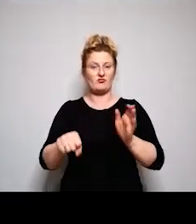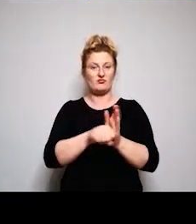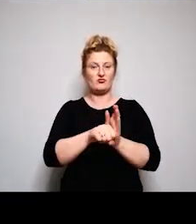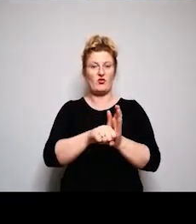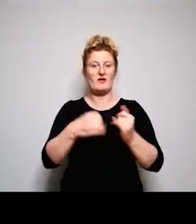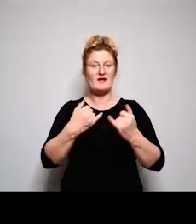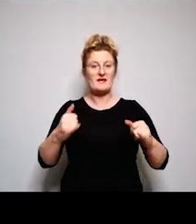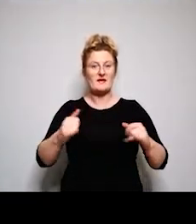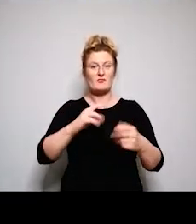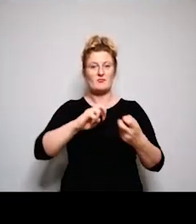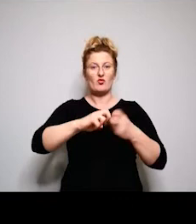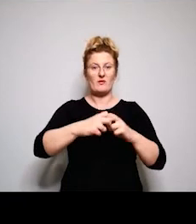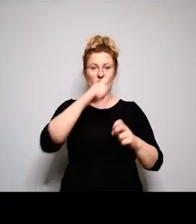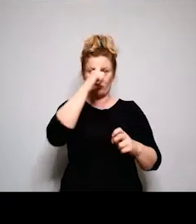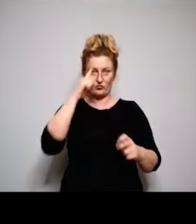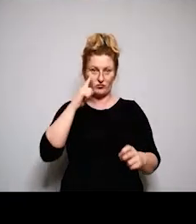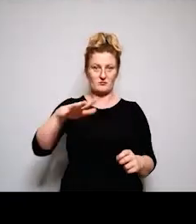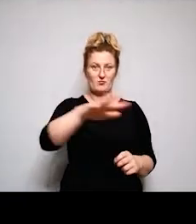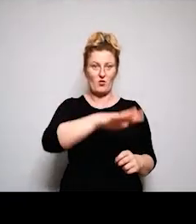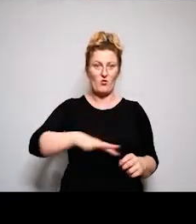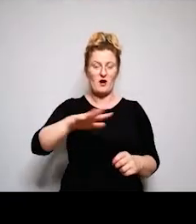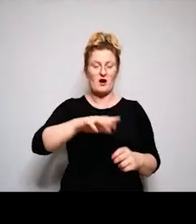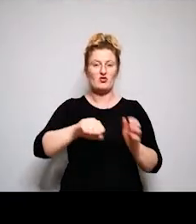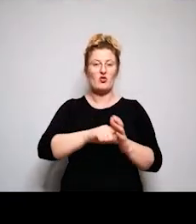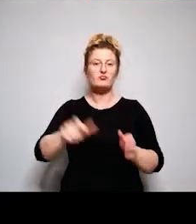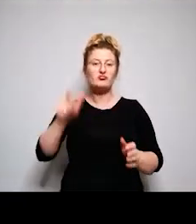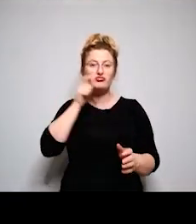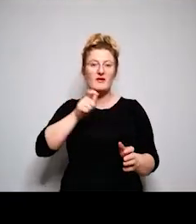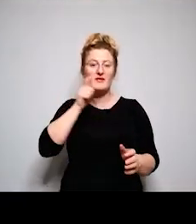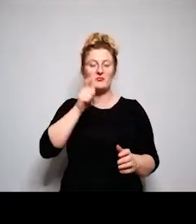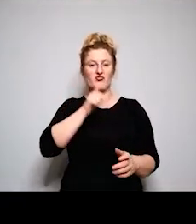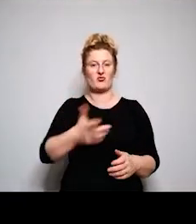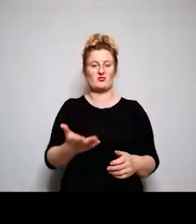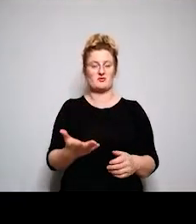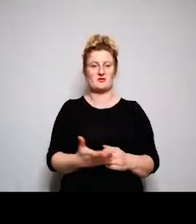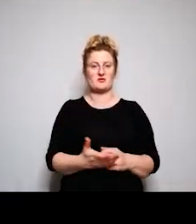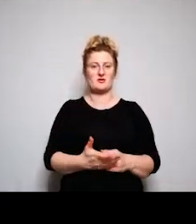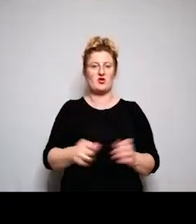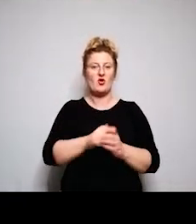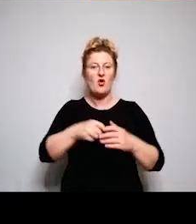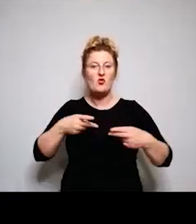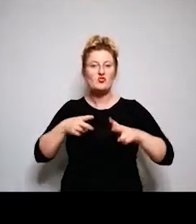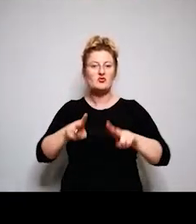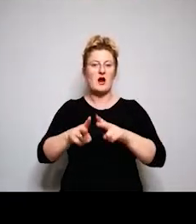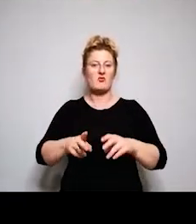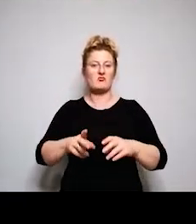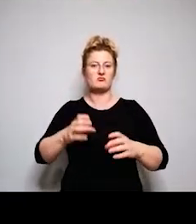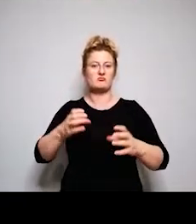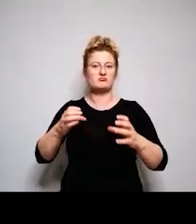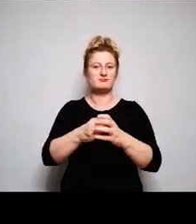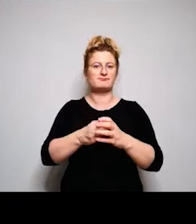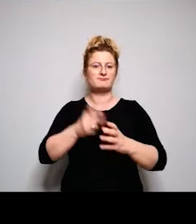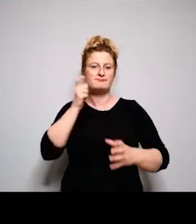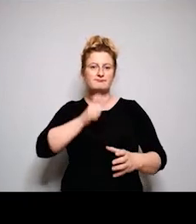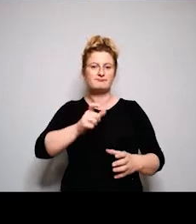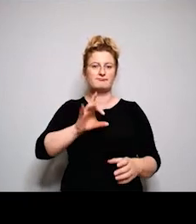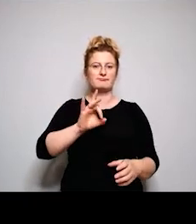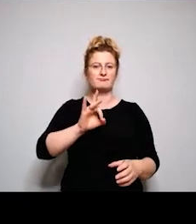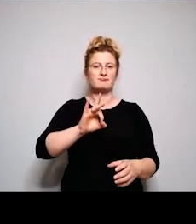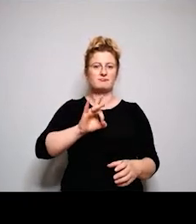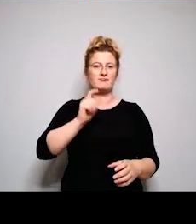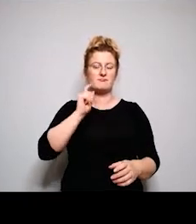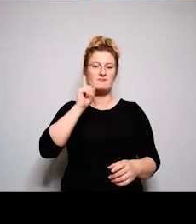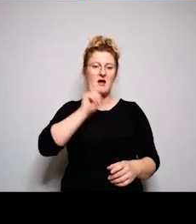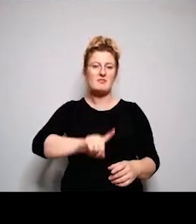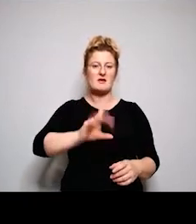from violence for us. So under our philosophy. So we explained to him and he was like, no, I don't want to take part of it.